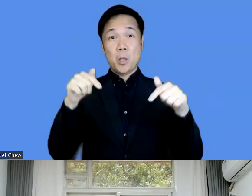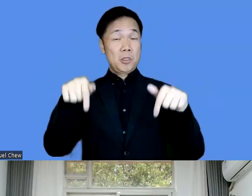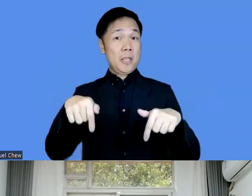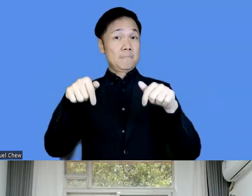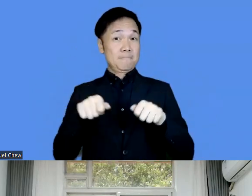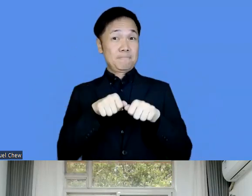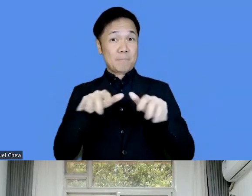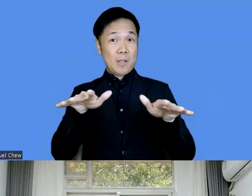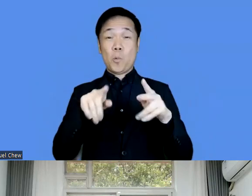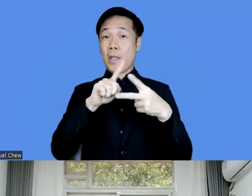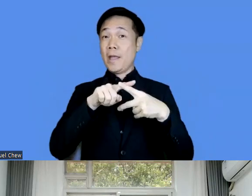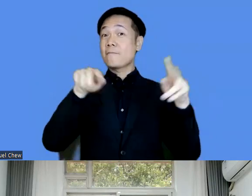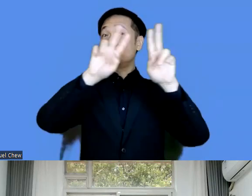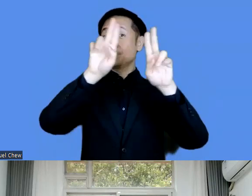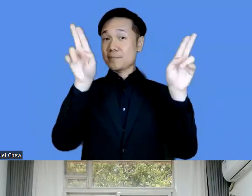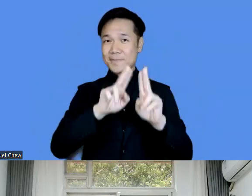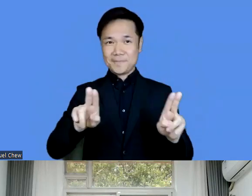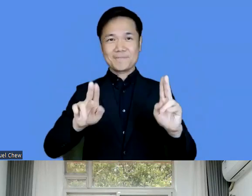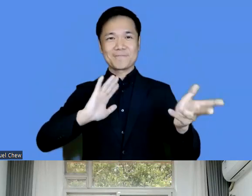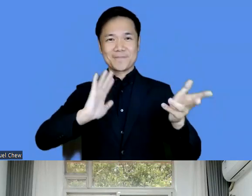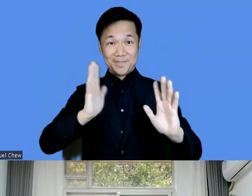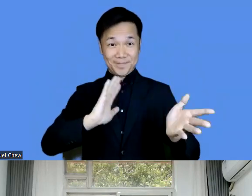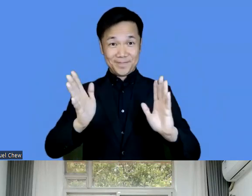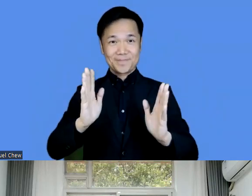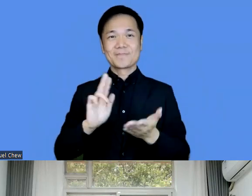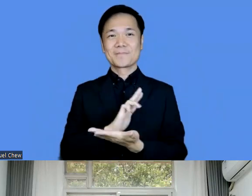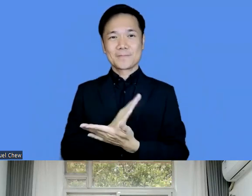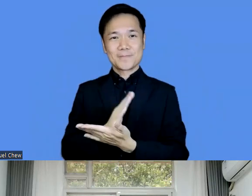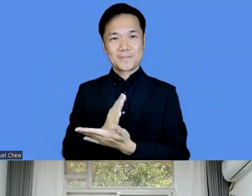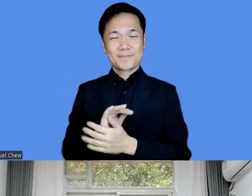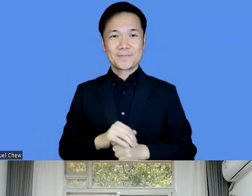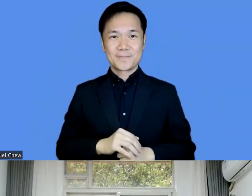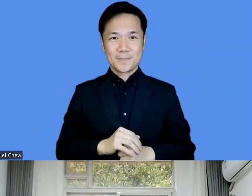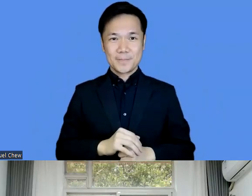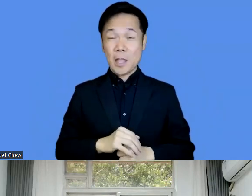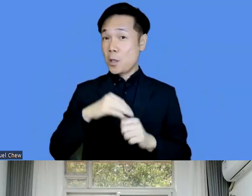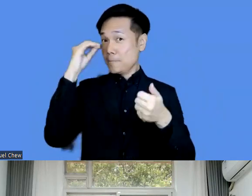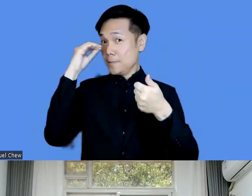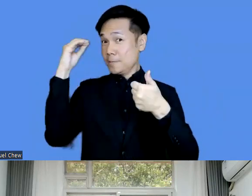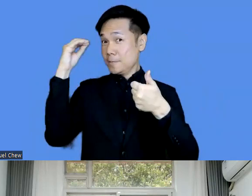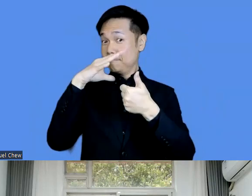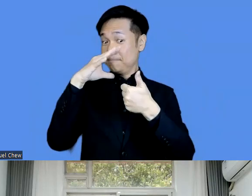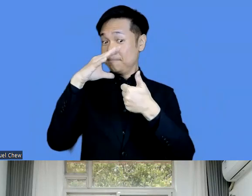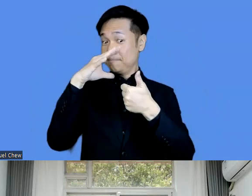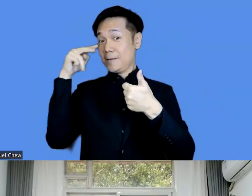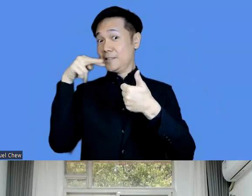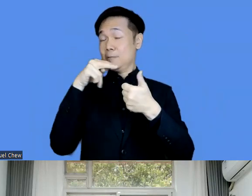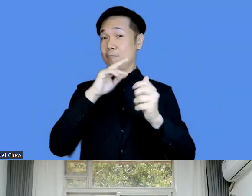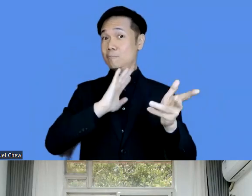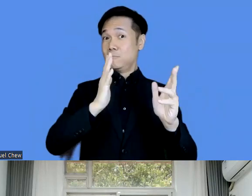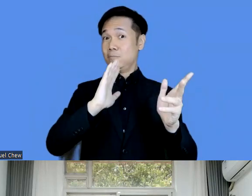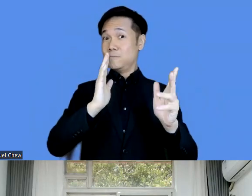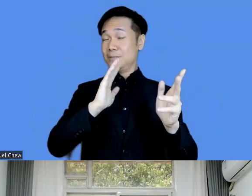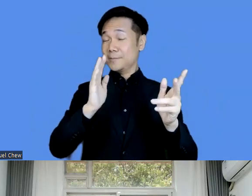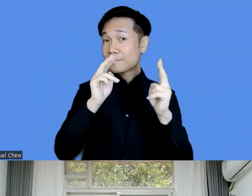an international sign interpretation, which is spotlighted, and hopefully all